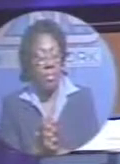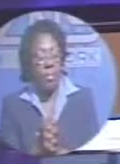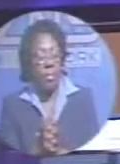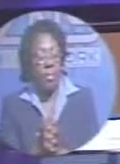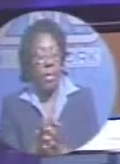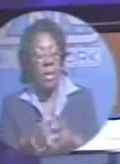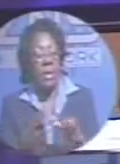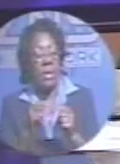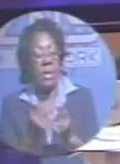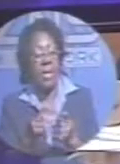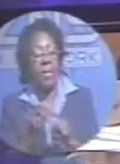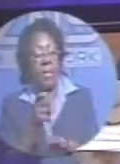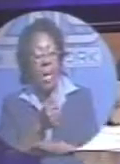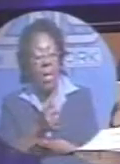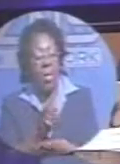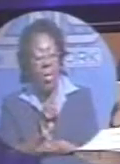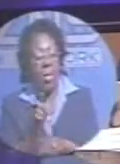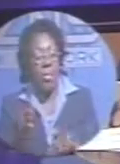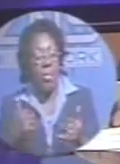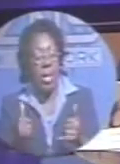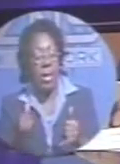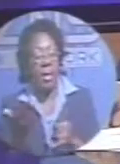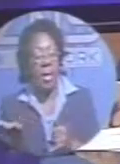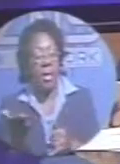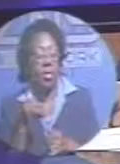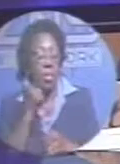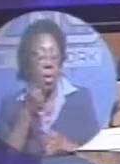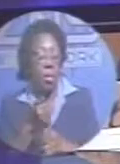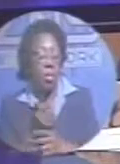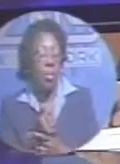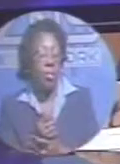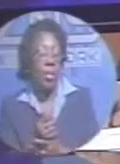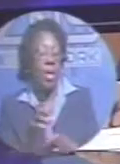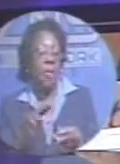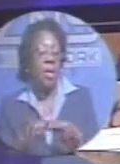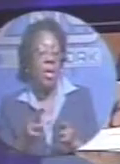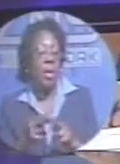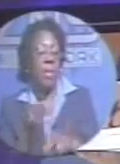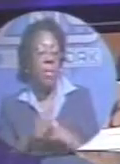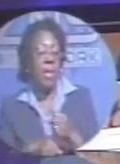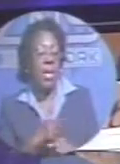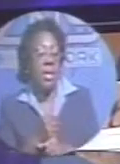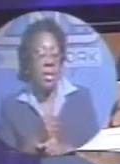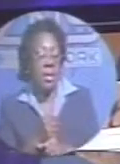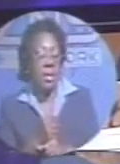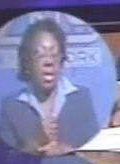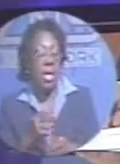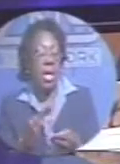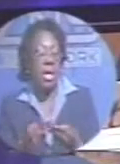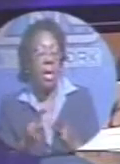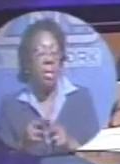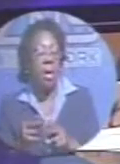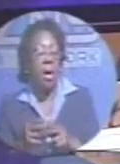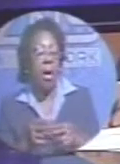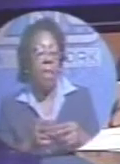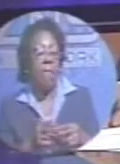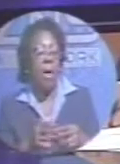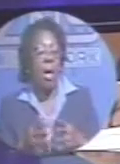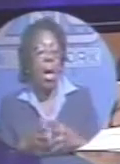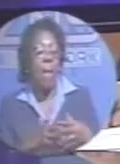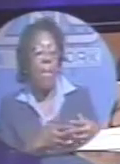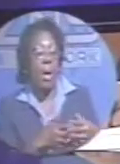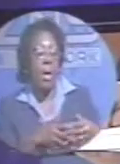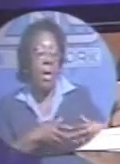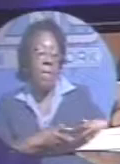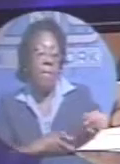four teams from Spanish Wells. So interesting news there from Spanish Wells. For a number of years now, moving on, a number of American football camps have been taking place in